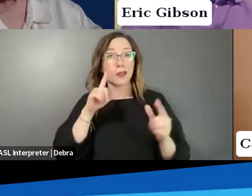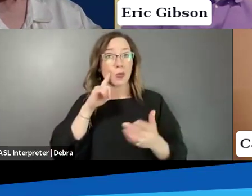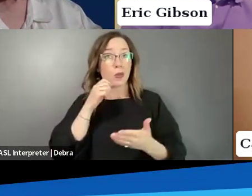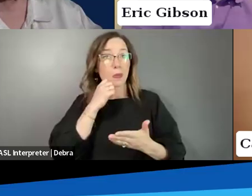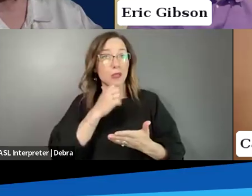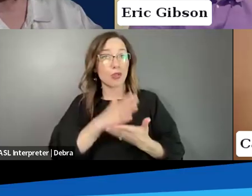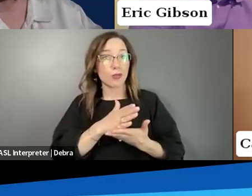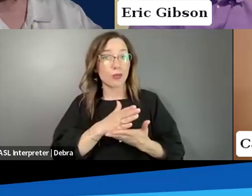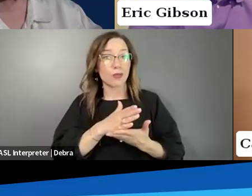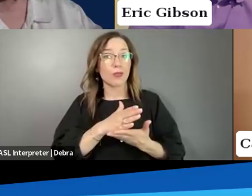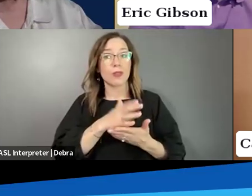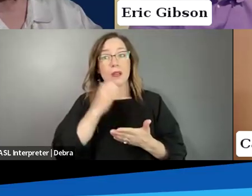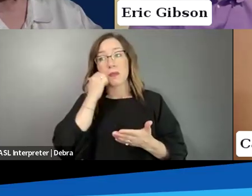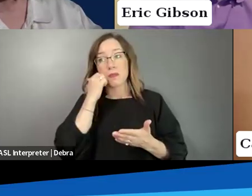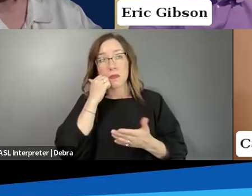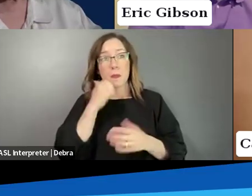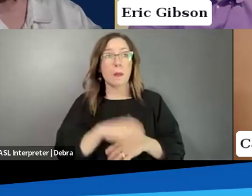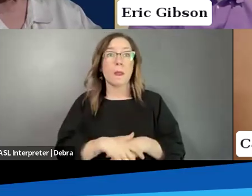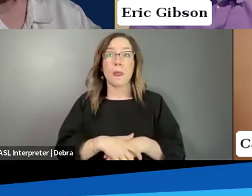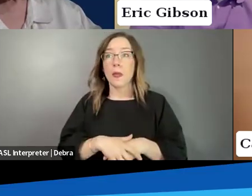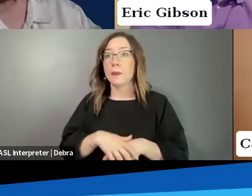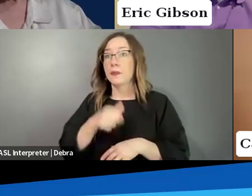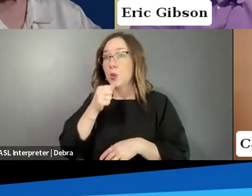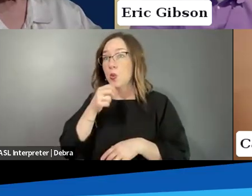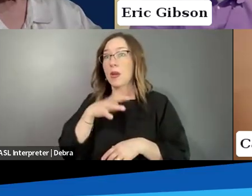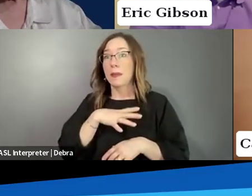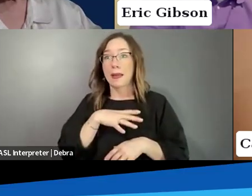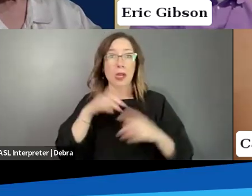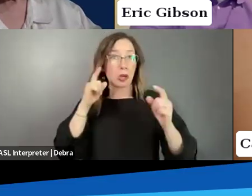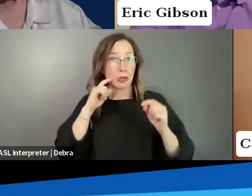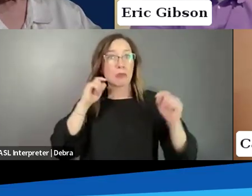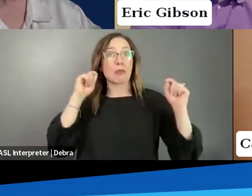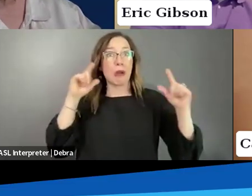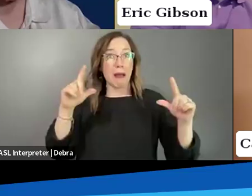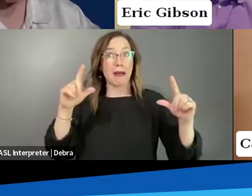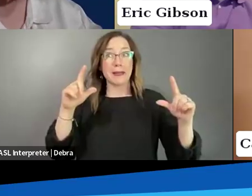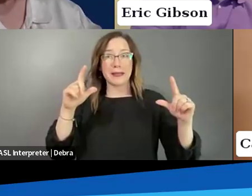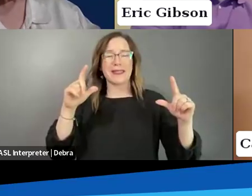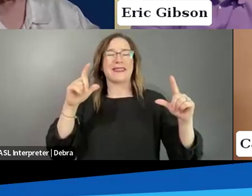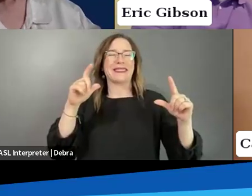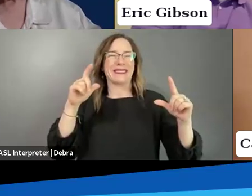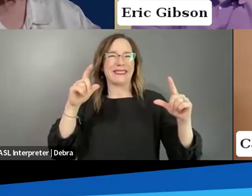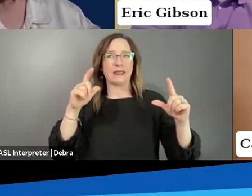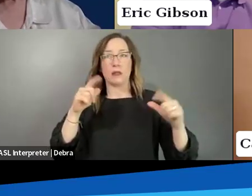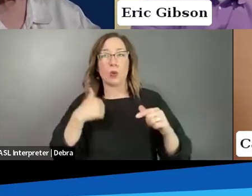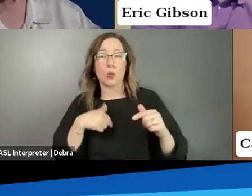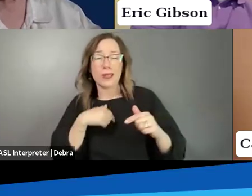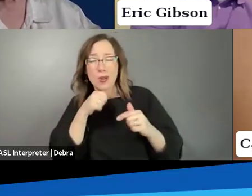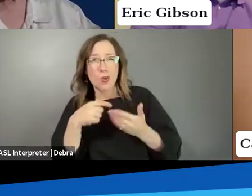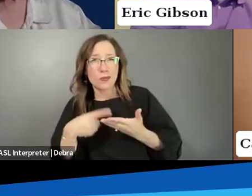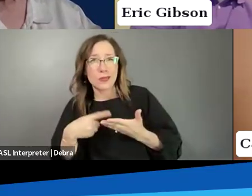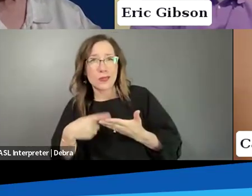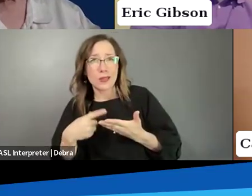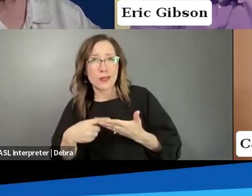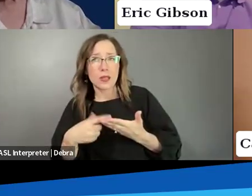menopause? Well, I think women are actually surprised about that because we don't Yes. really talk about it. And